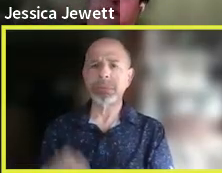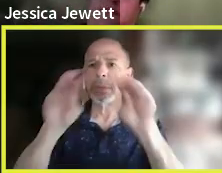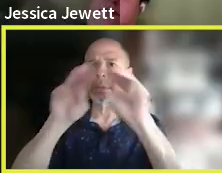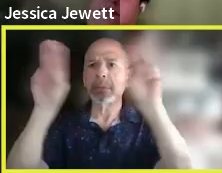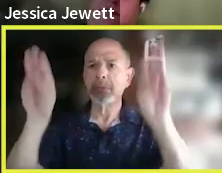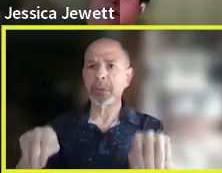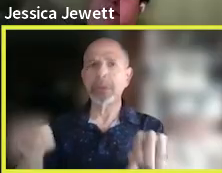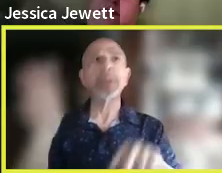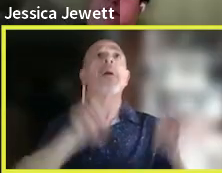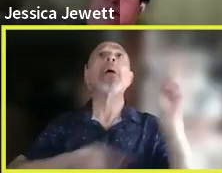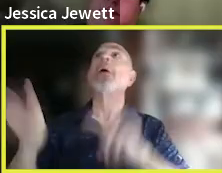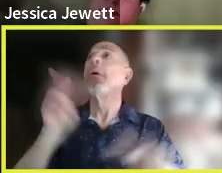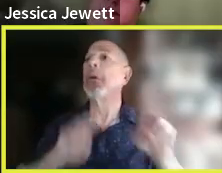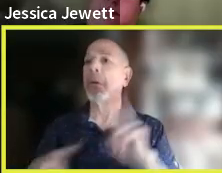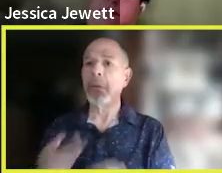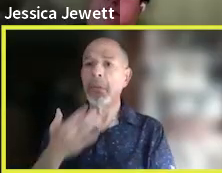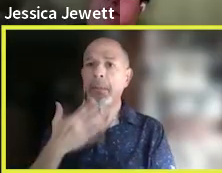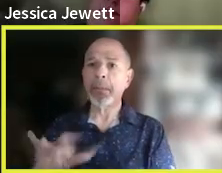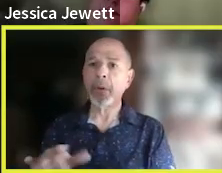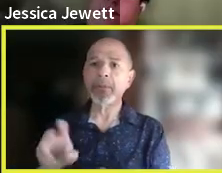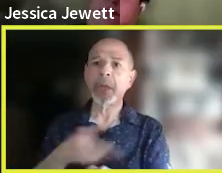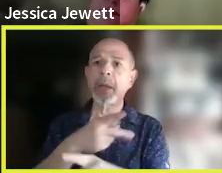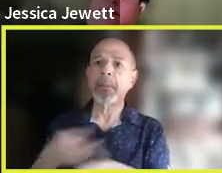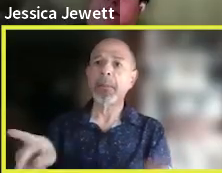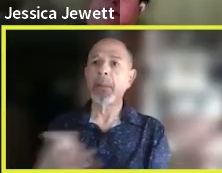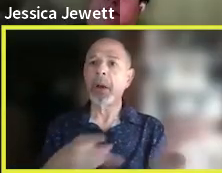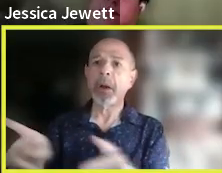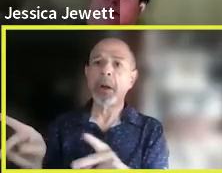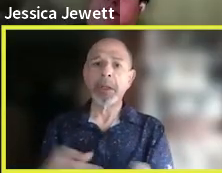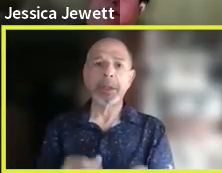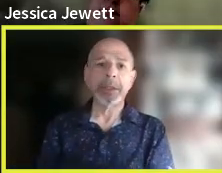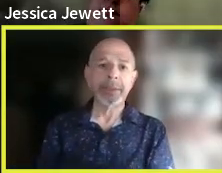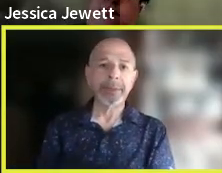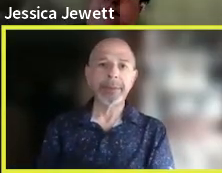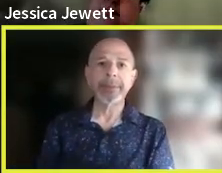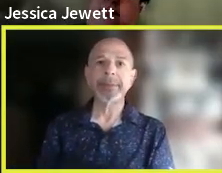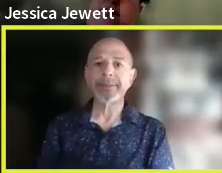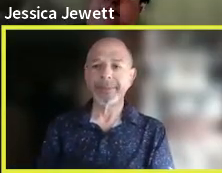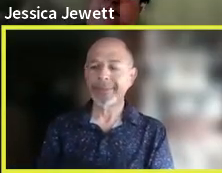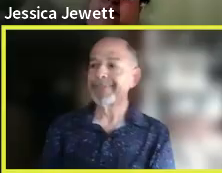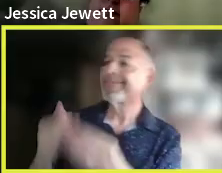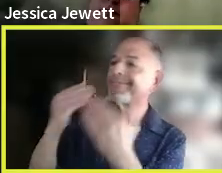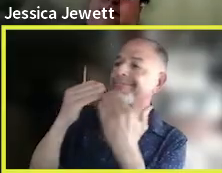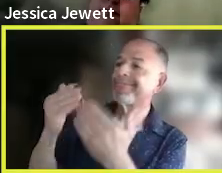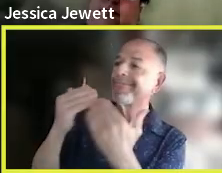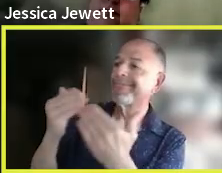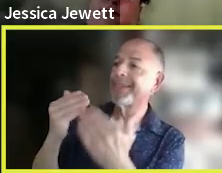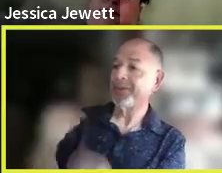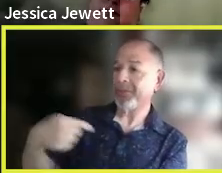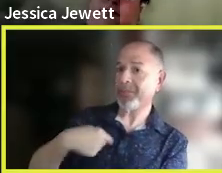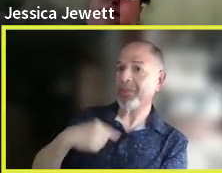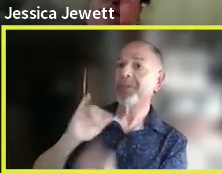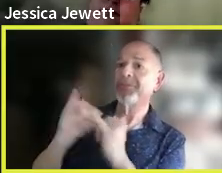and then we had a birthday party. We sang "Happy Birthday" to Ripon. Thank you, Michael. I had a wonderful time